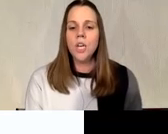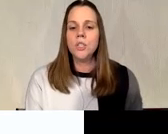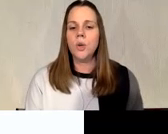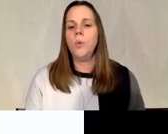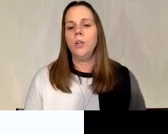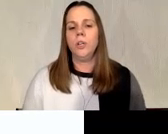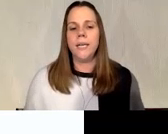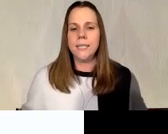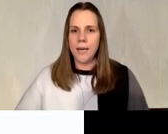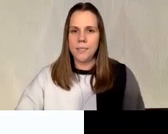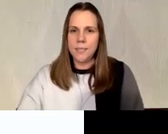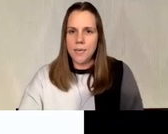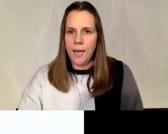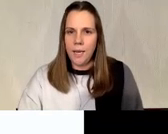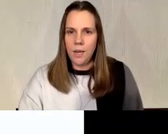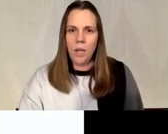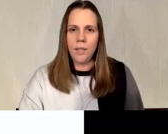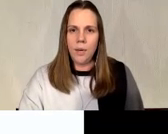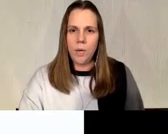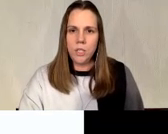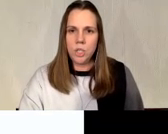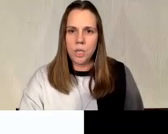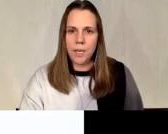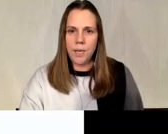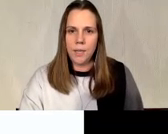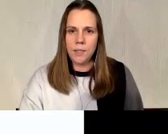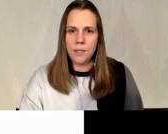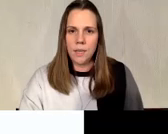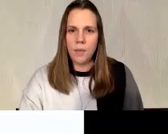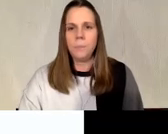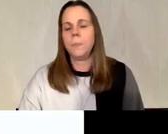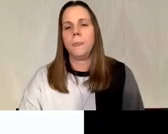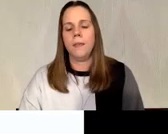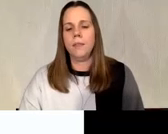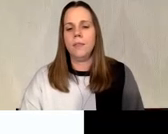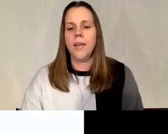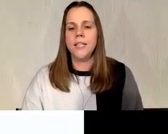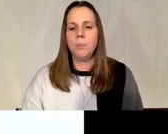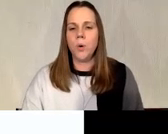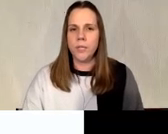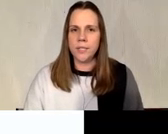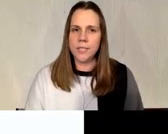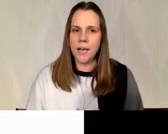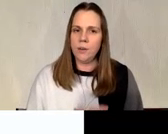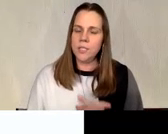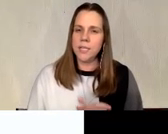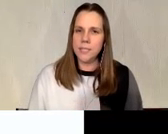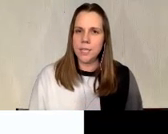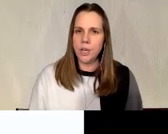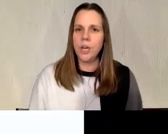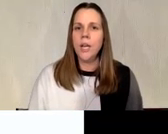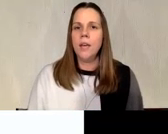language. So we are learning signs today, not language. And that is important